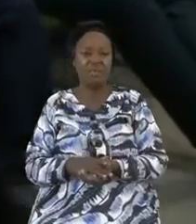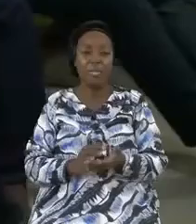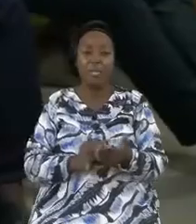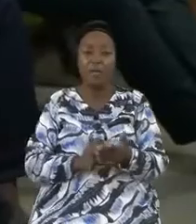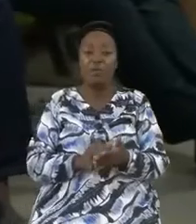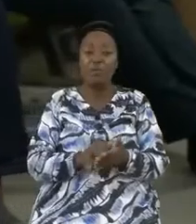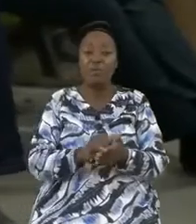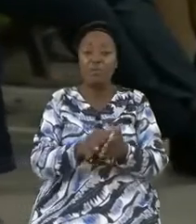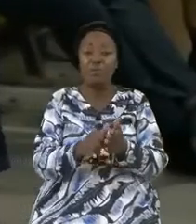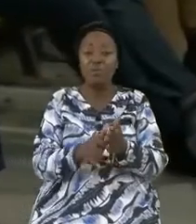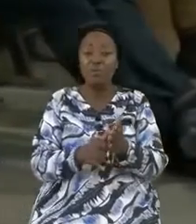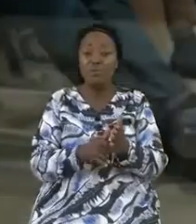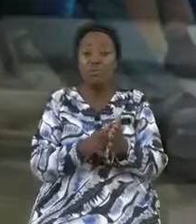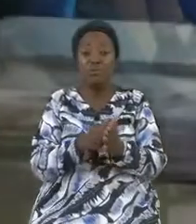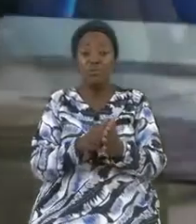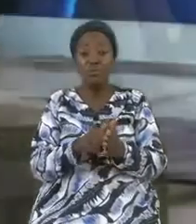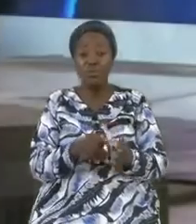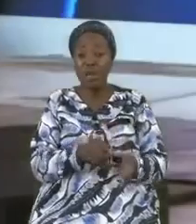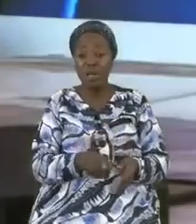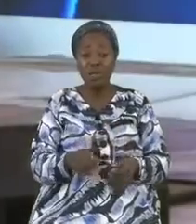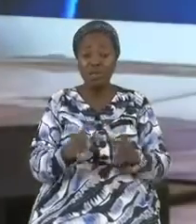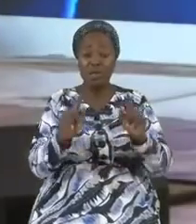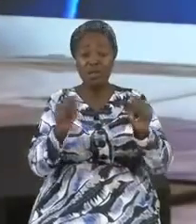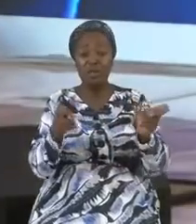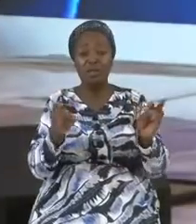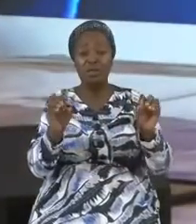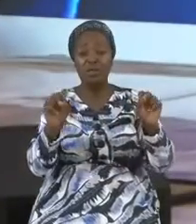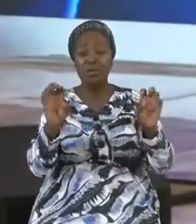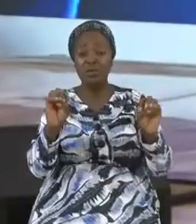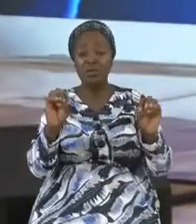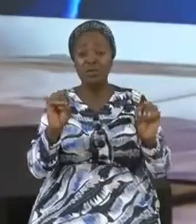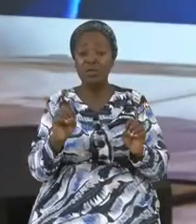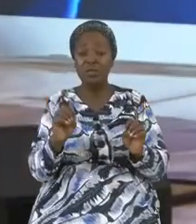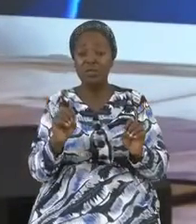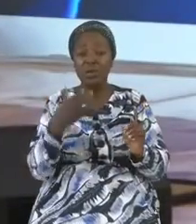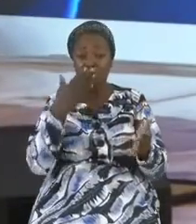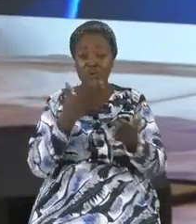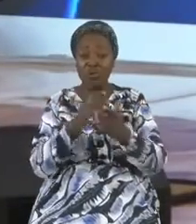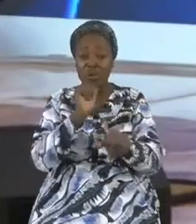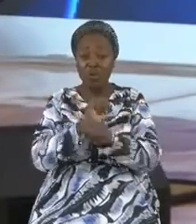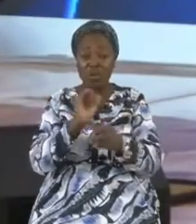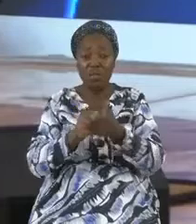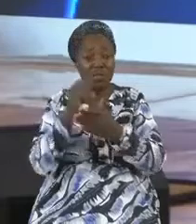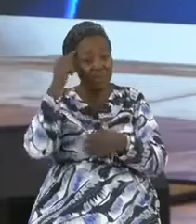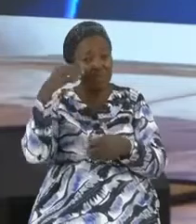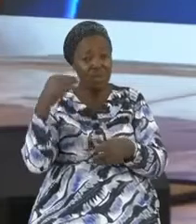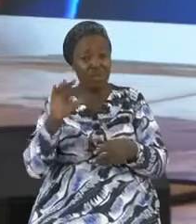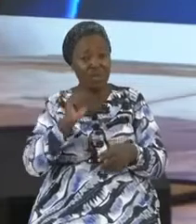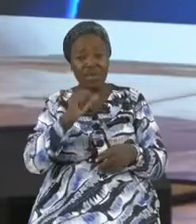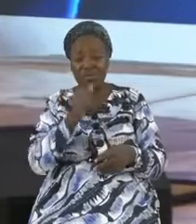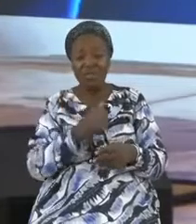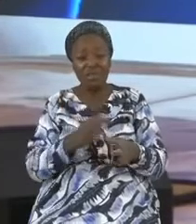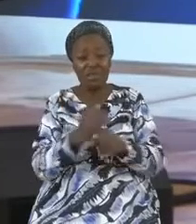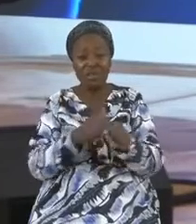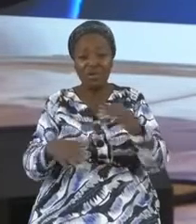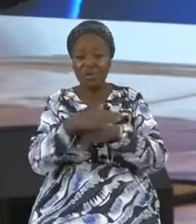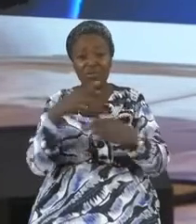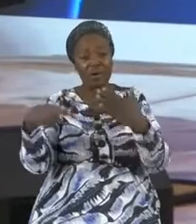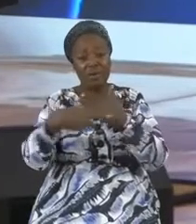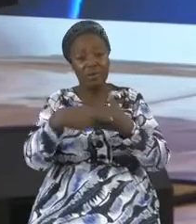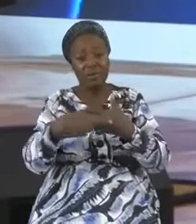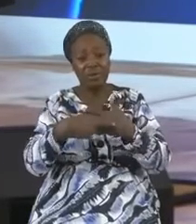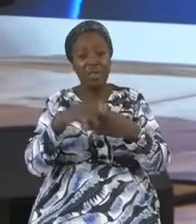works cannot replace the restitution, the thing that the Lord expects that